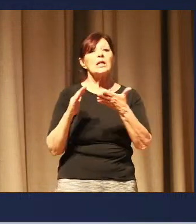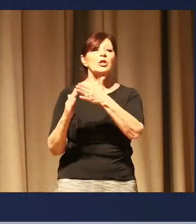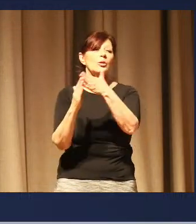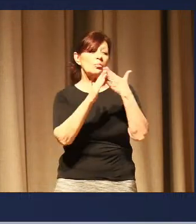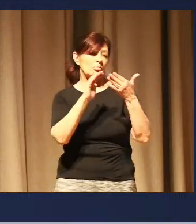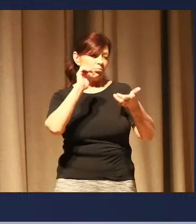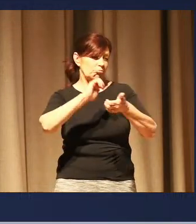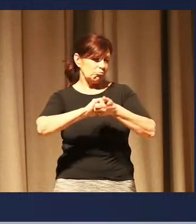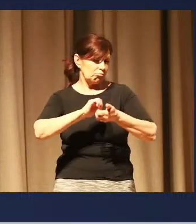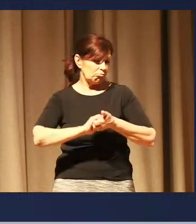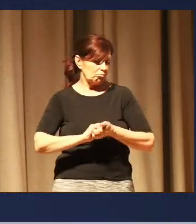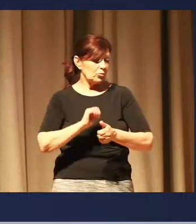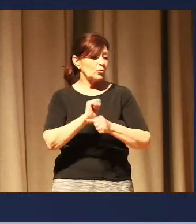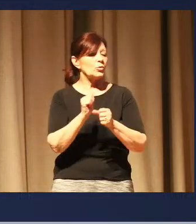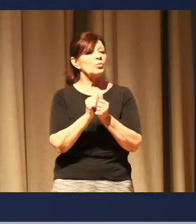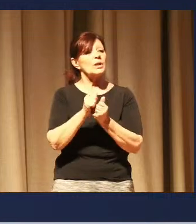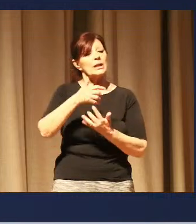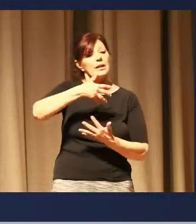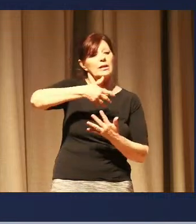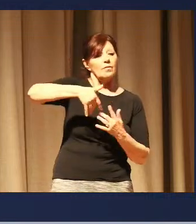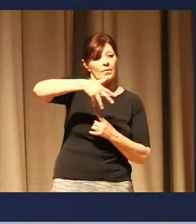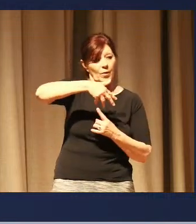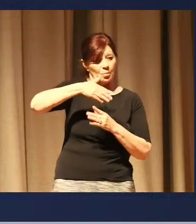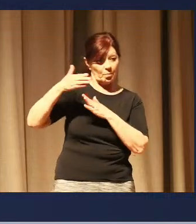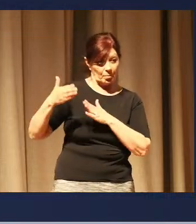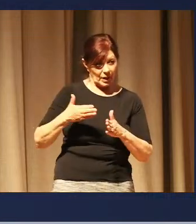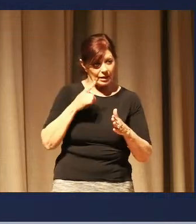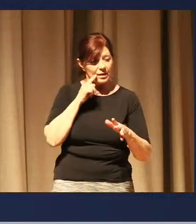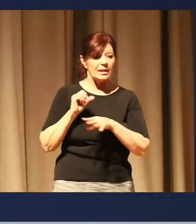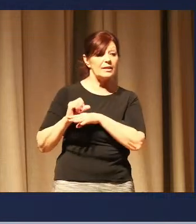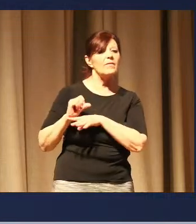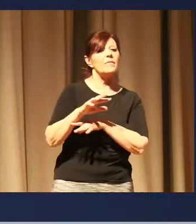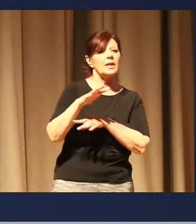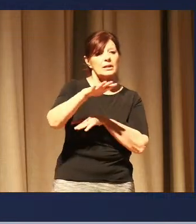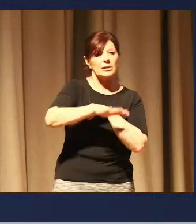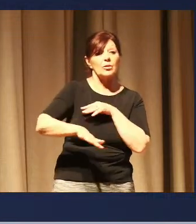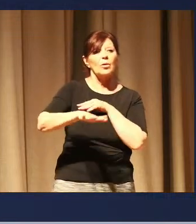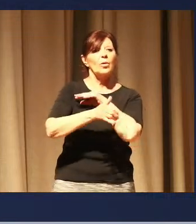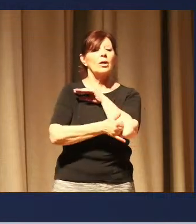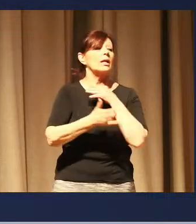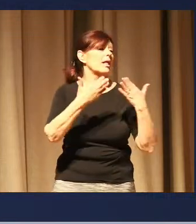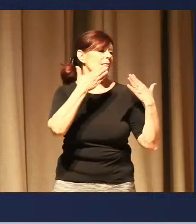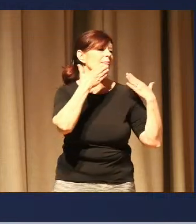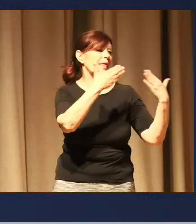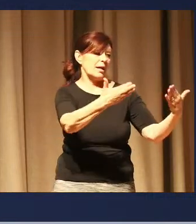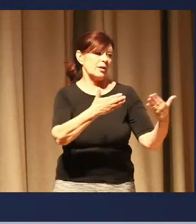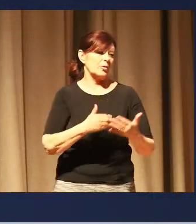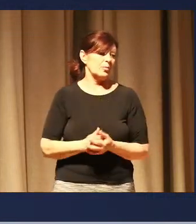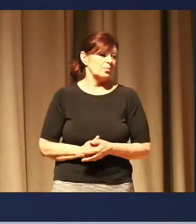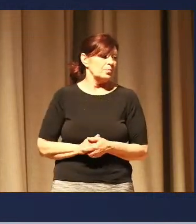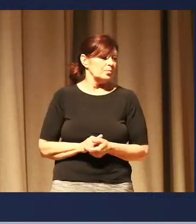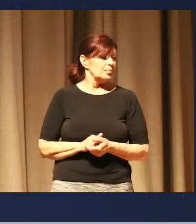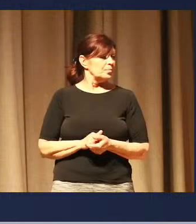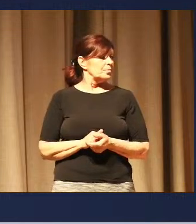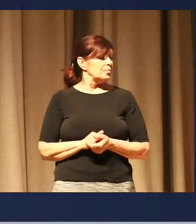for working with our environment and planning team on an issue that affects the entire county. Thank you all.